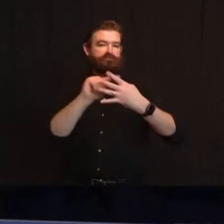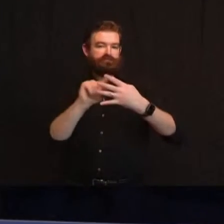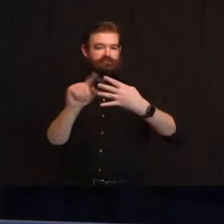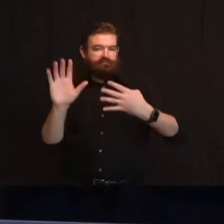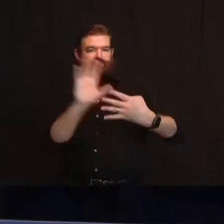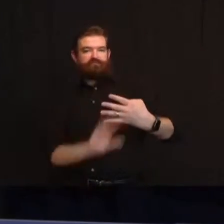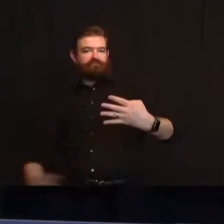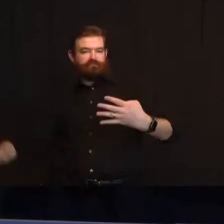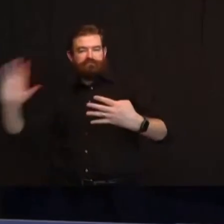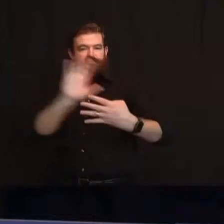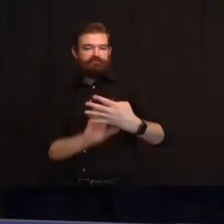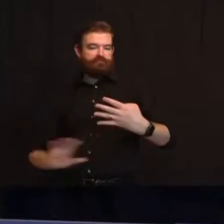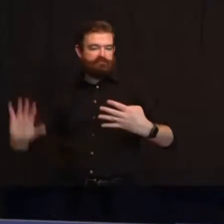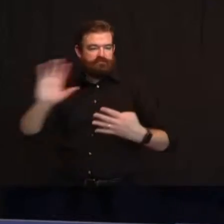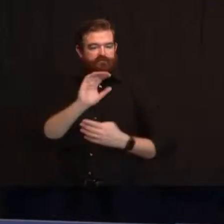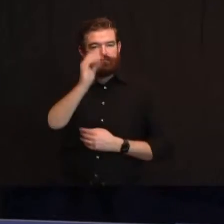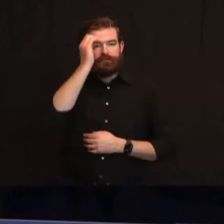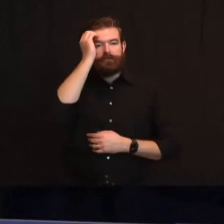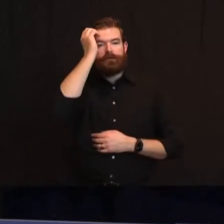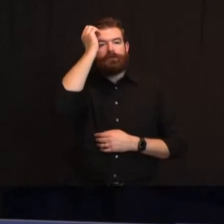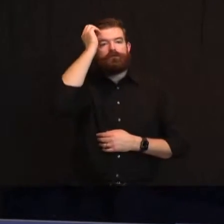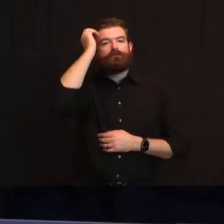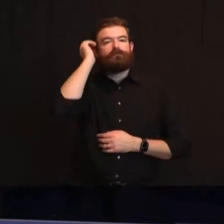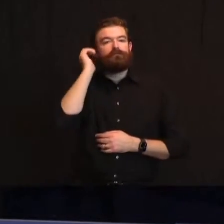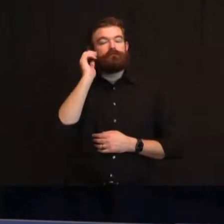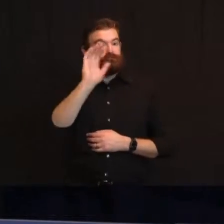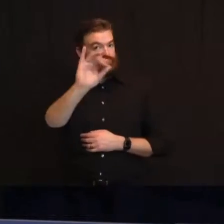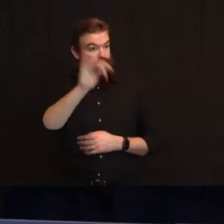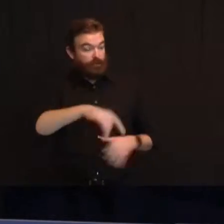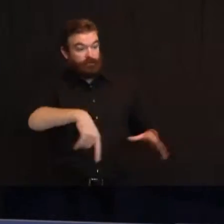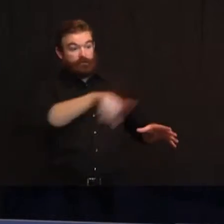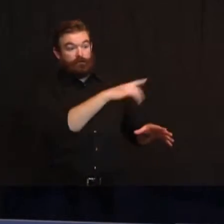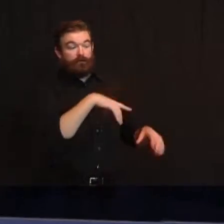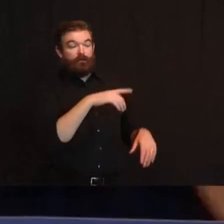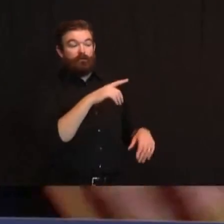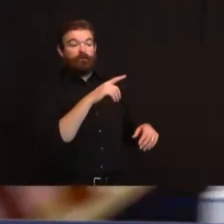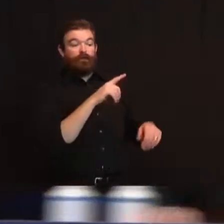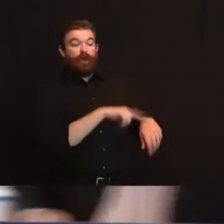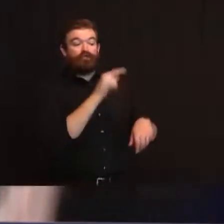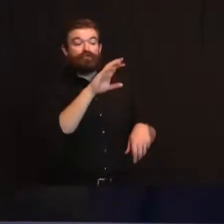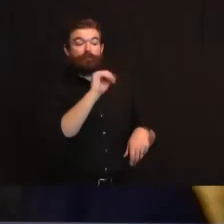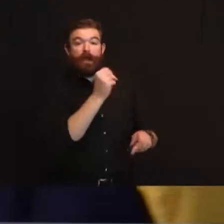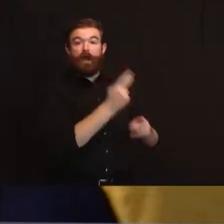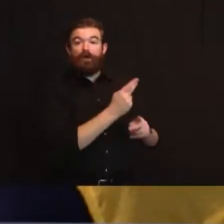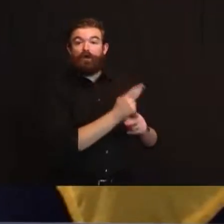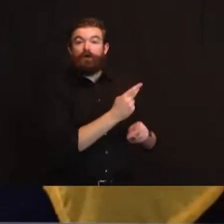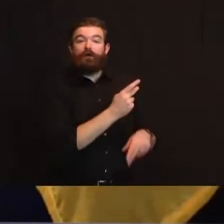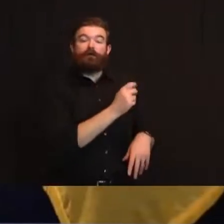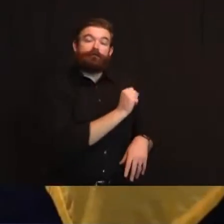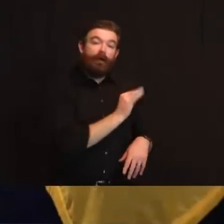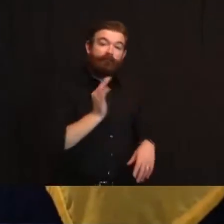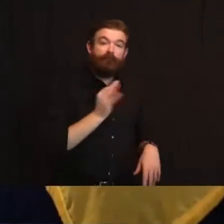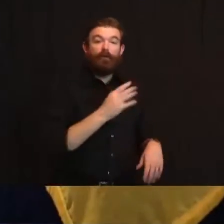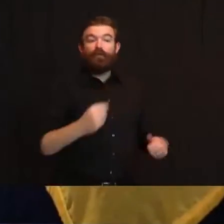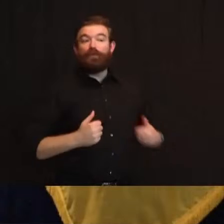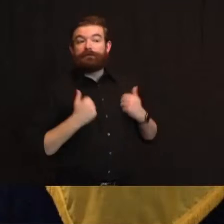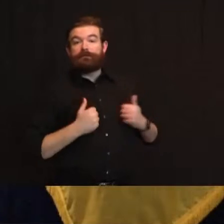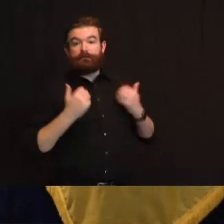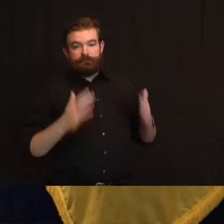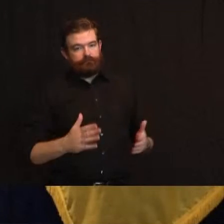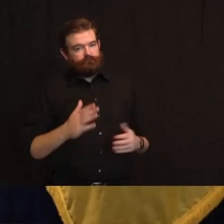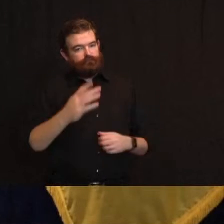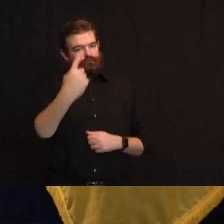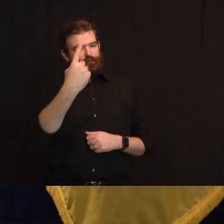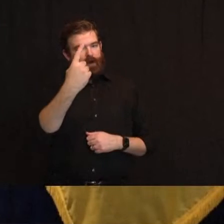And they are definitely in 1A. Indoor dining, so a couple things. Let me say probably the